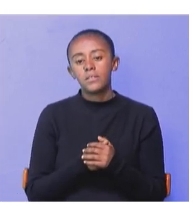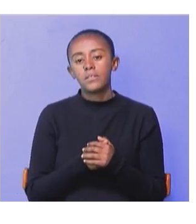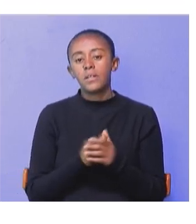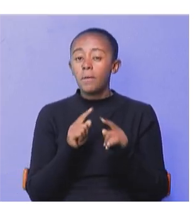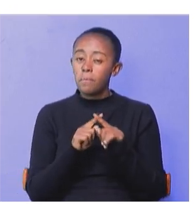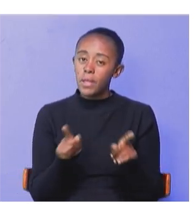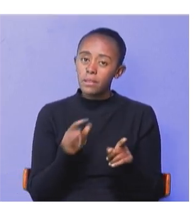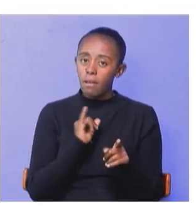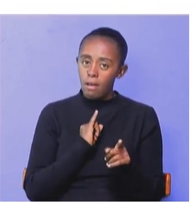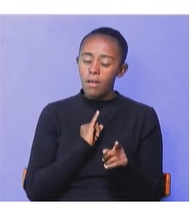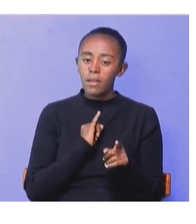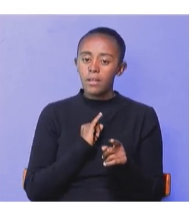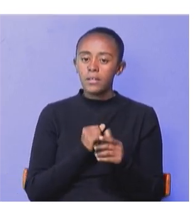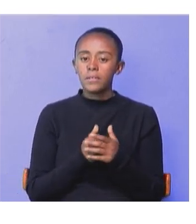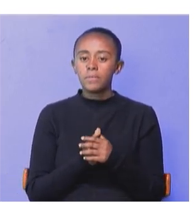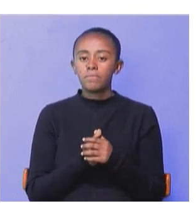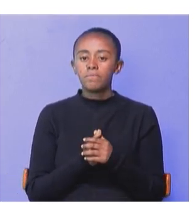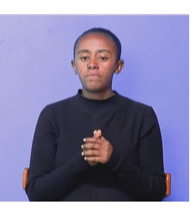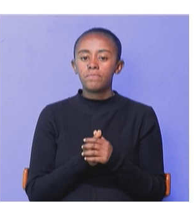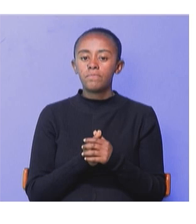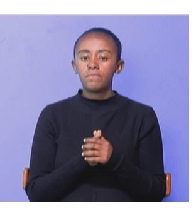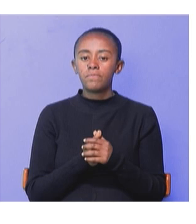but I